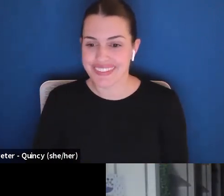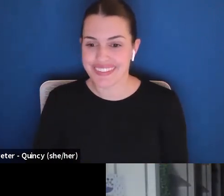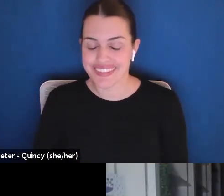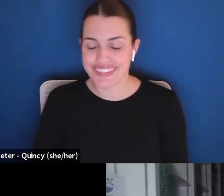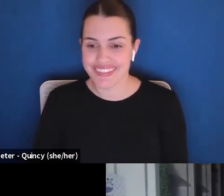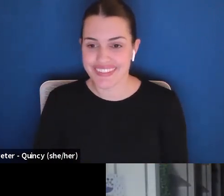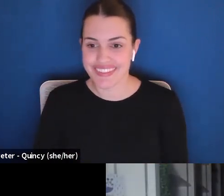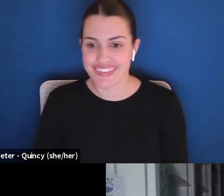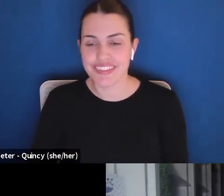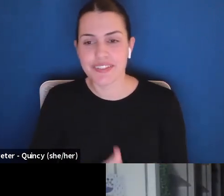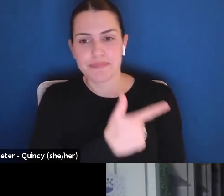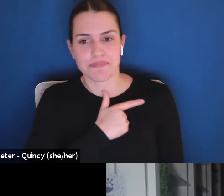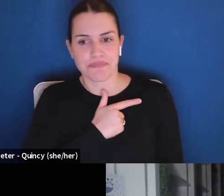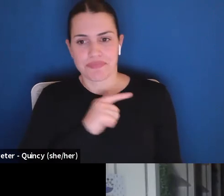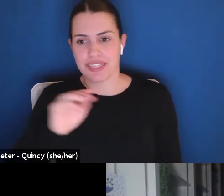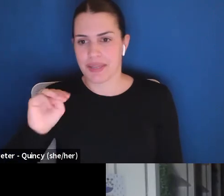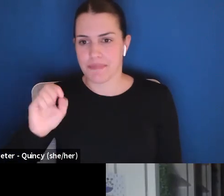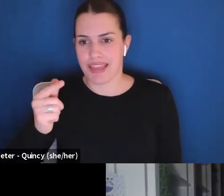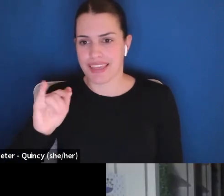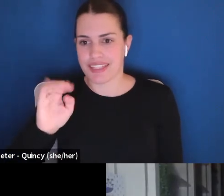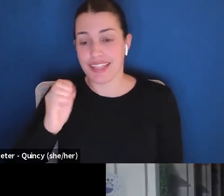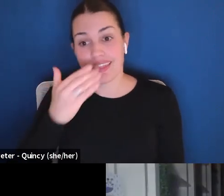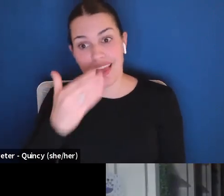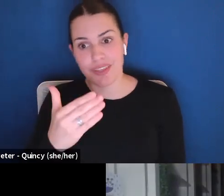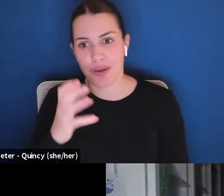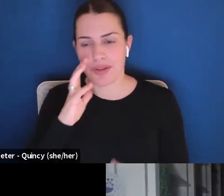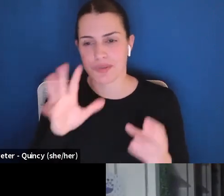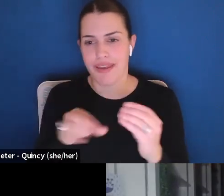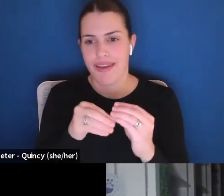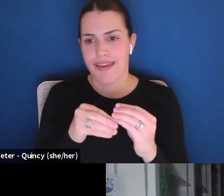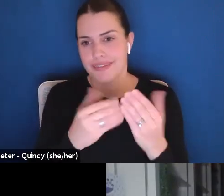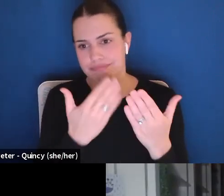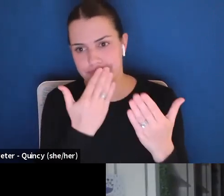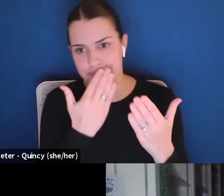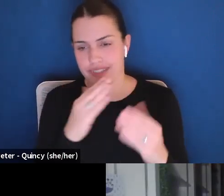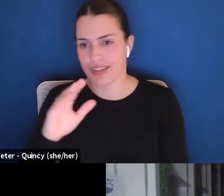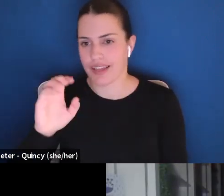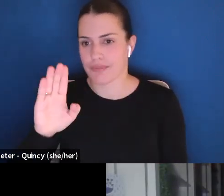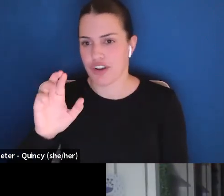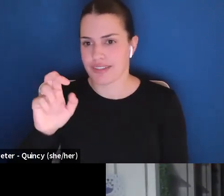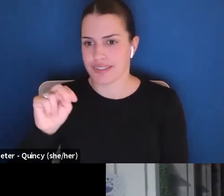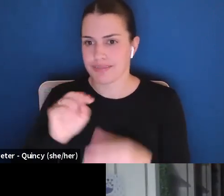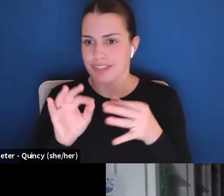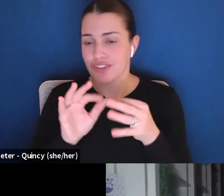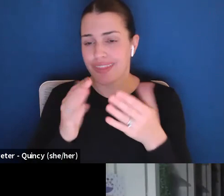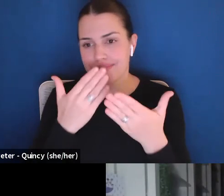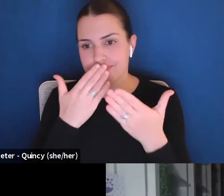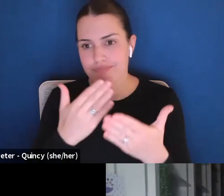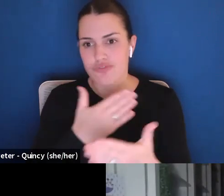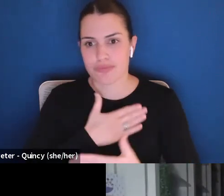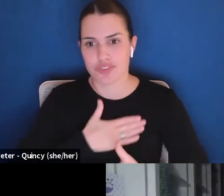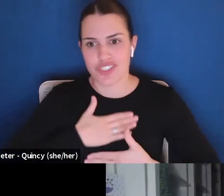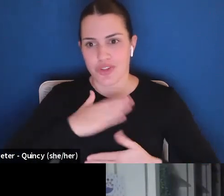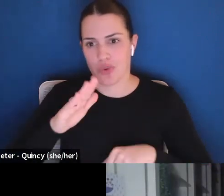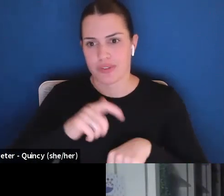All right, thank you so much, everyone. Just wanted to echo everything that Brennison mentioned. We really appreciate all of your time tonight. We know